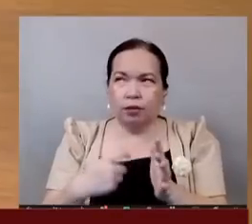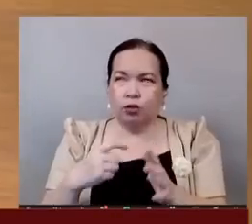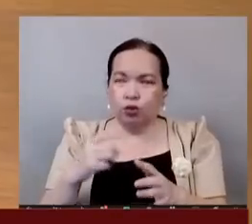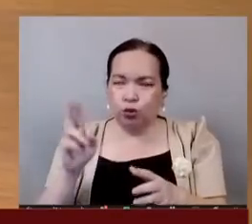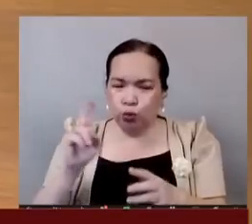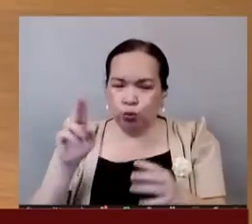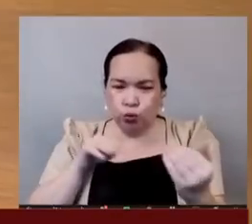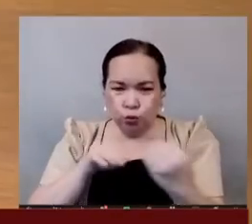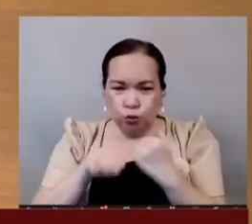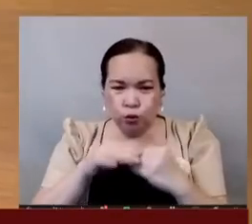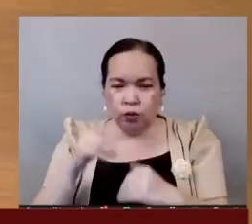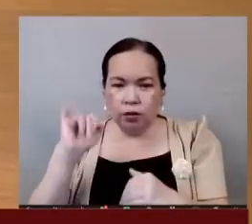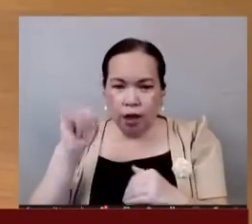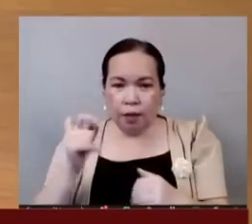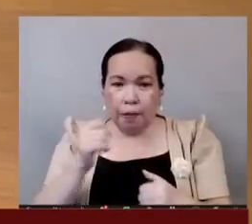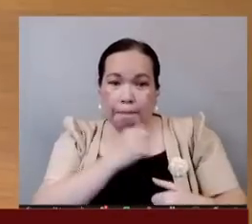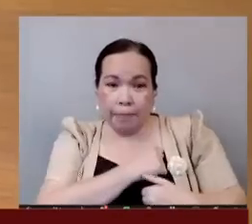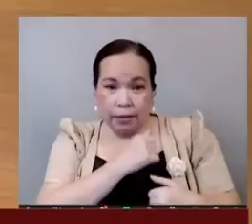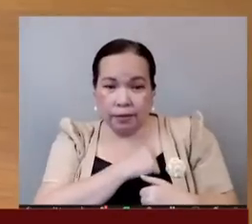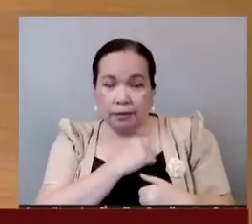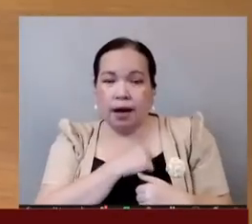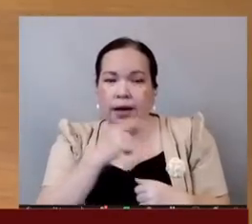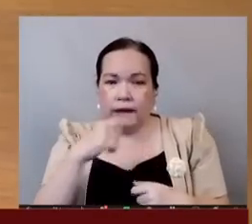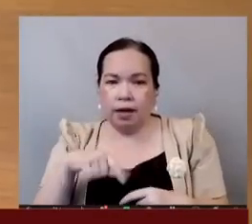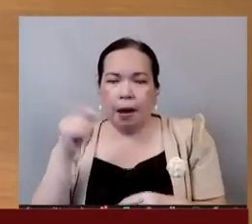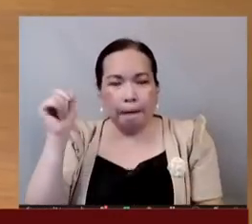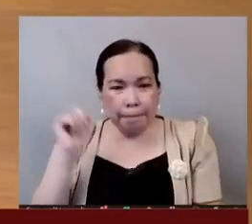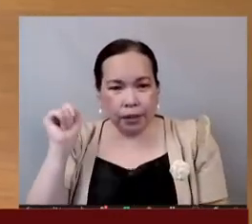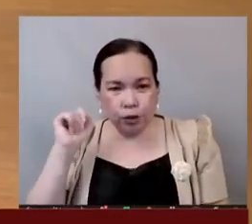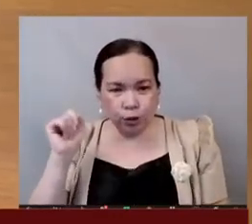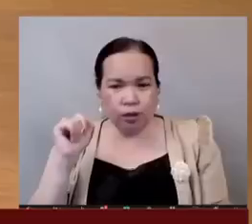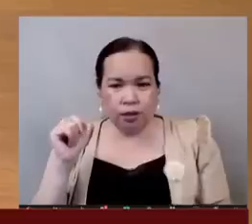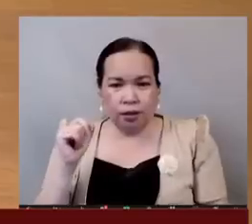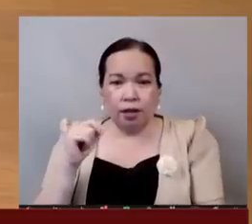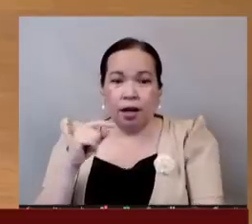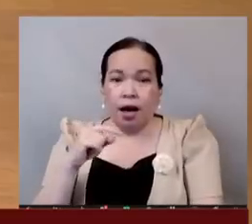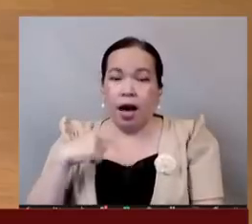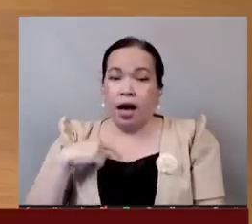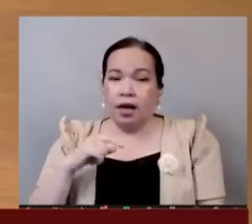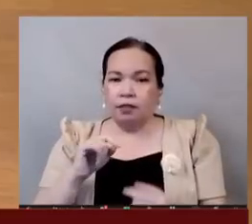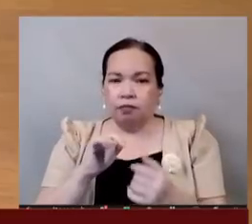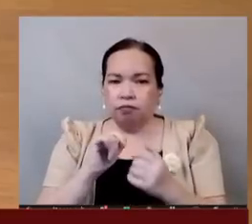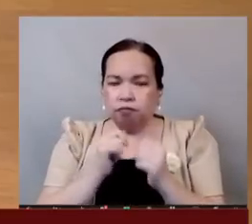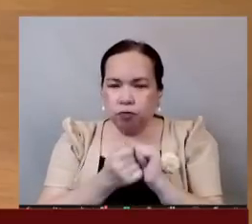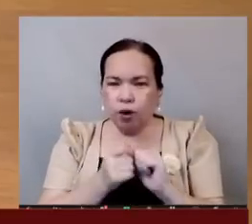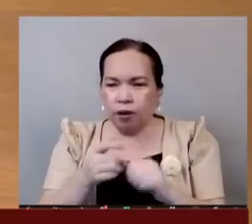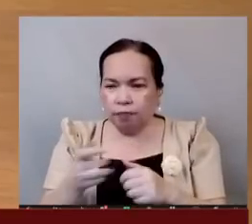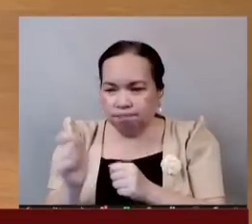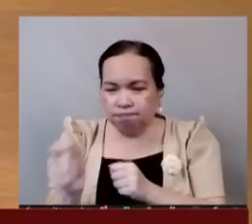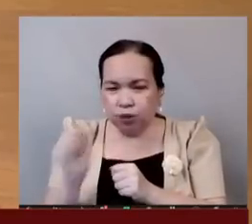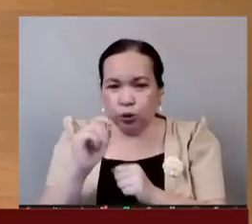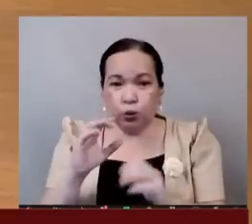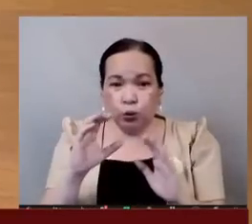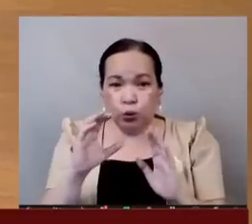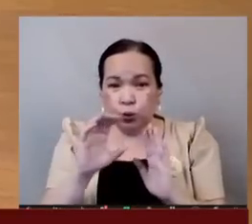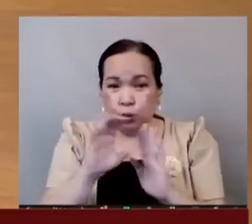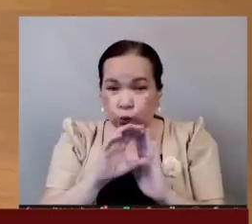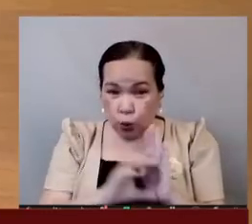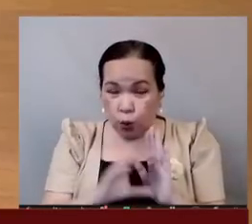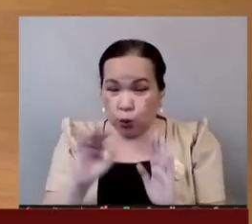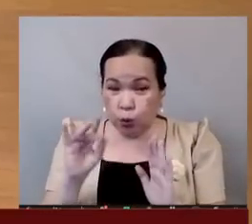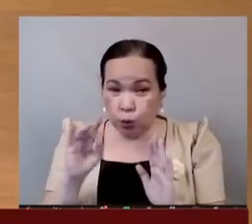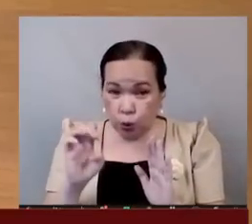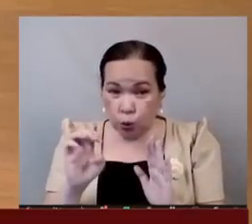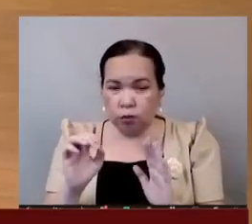military and uniform personnel pension, amendment of the Fisheries Code, amendment of the